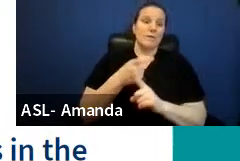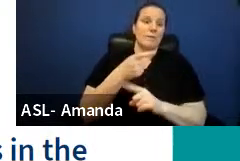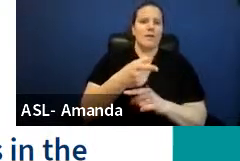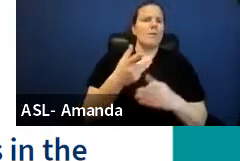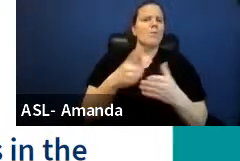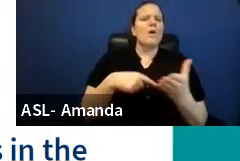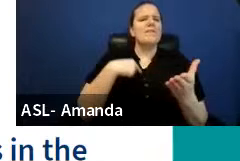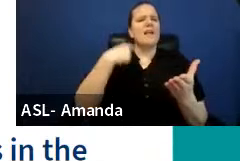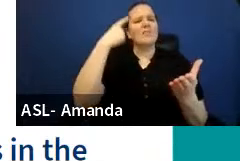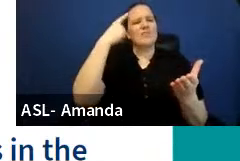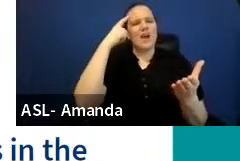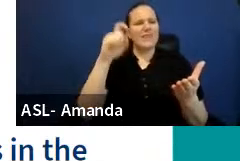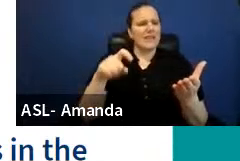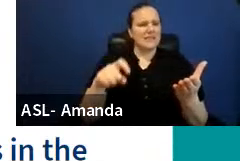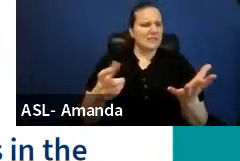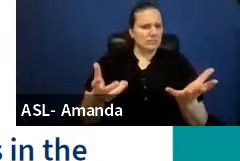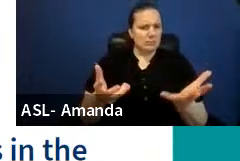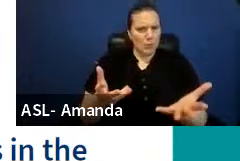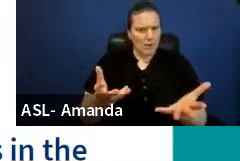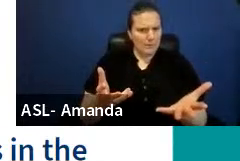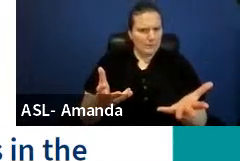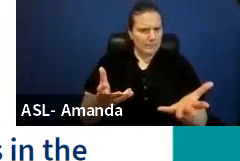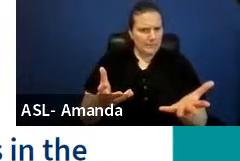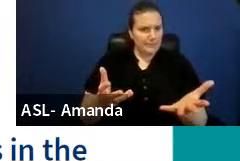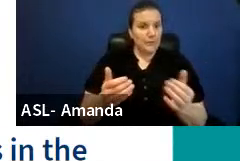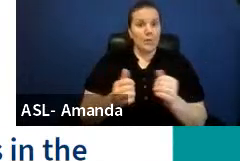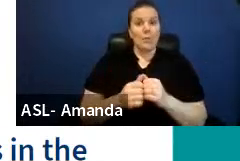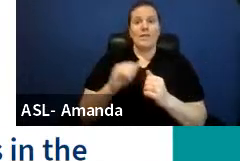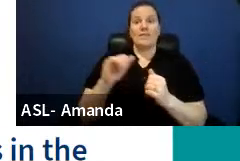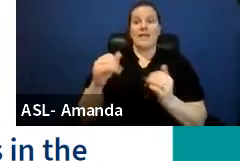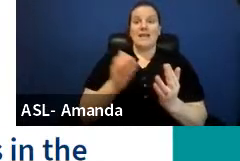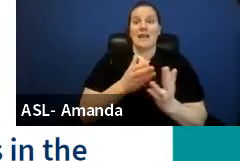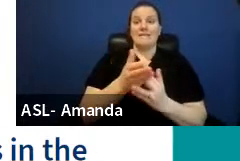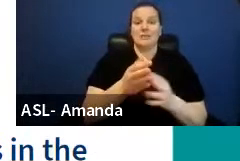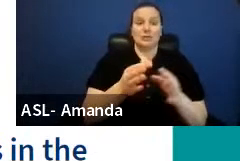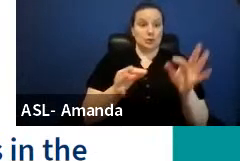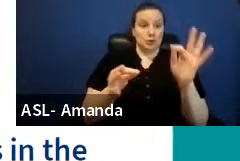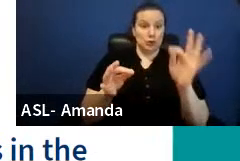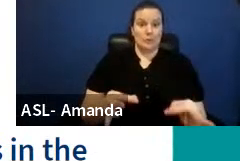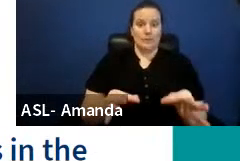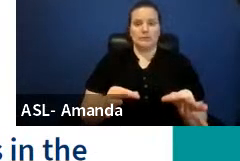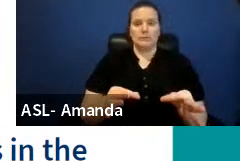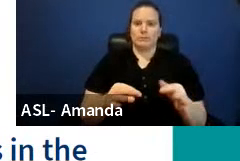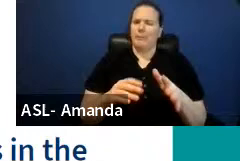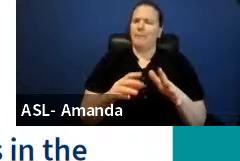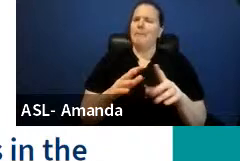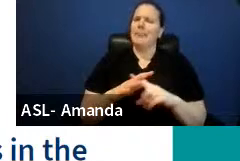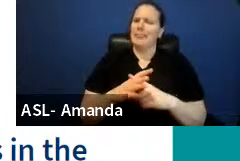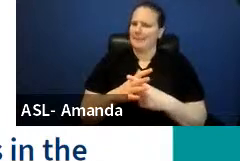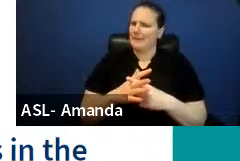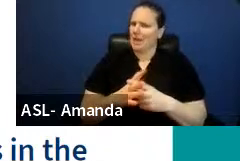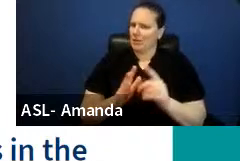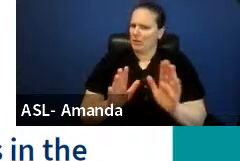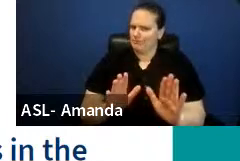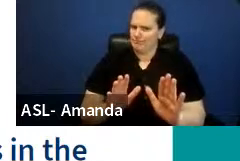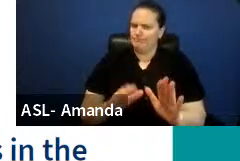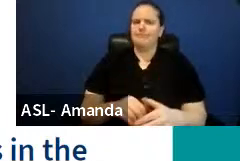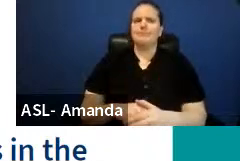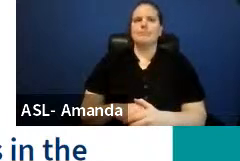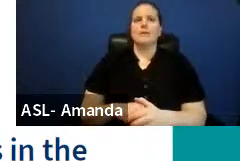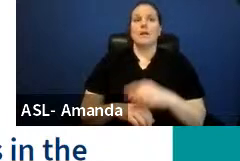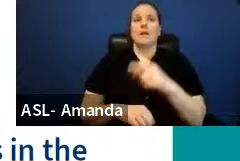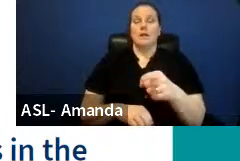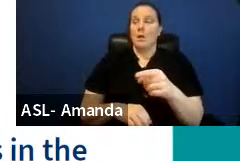thought they needed. And in that navigation determination, that preliminary one, they took